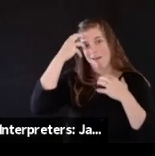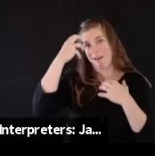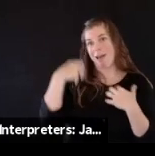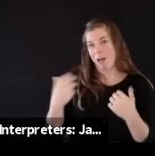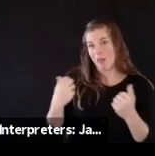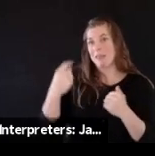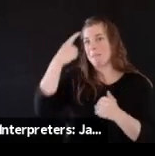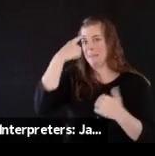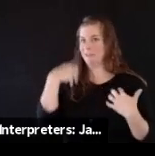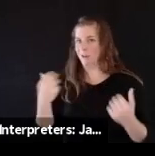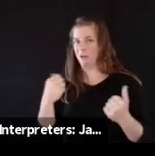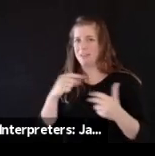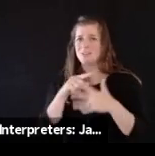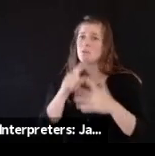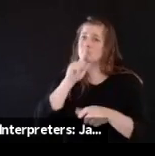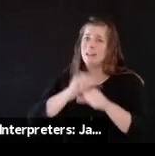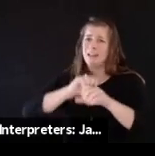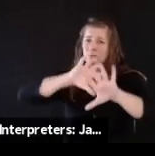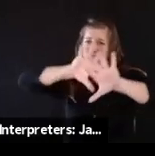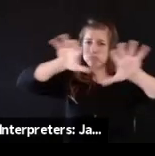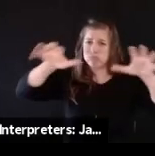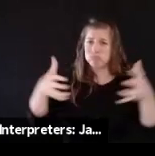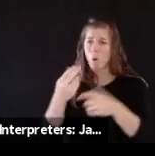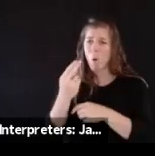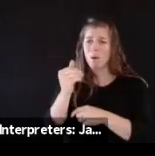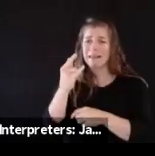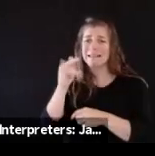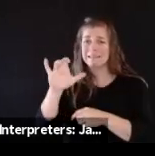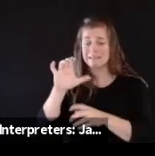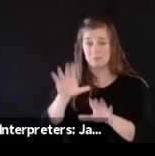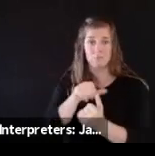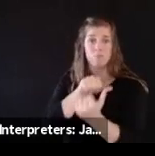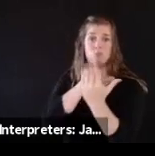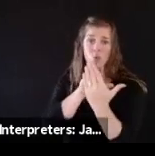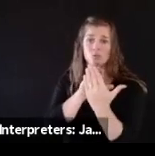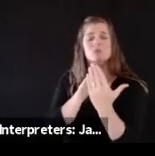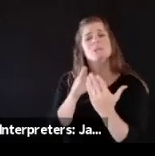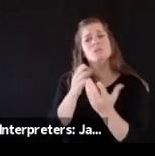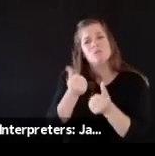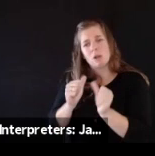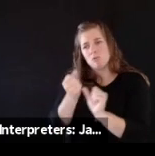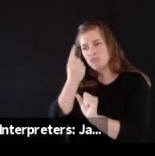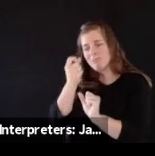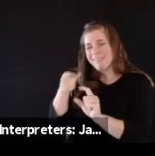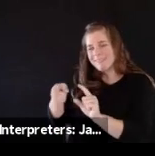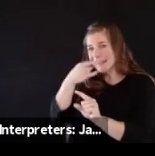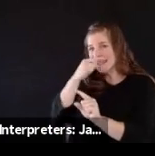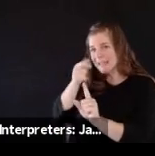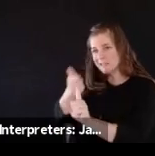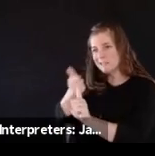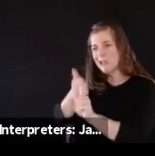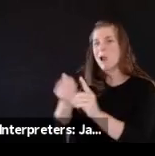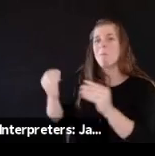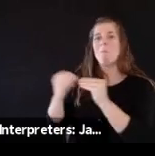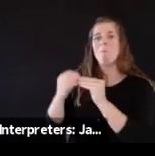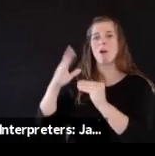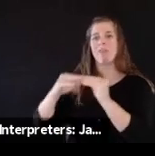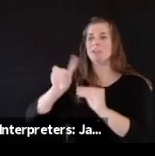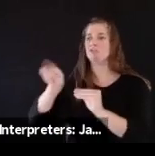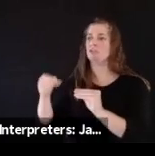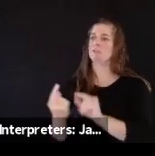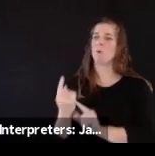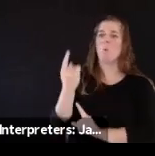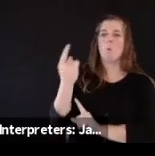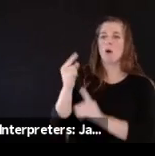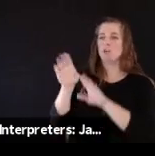right? So a holistic approach to a child, really understanding that they are so much more than just one